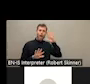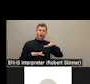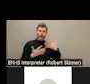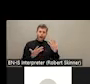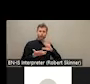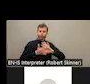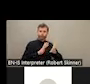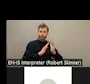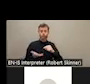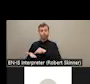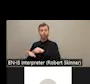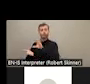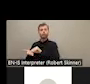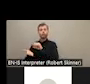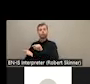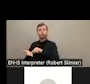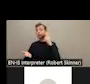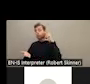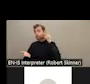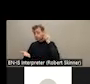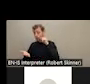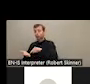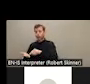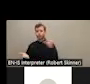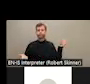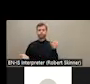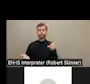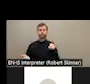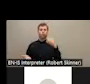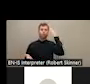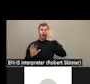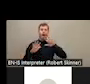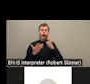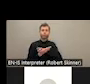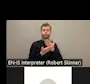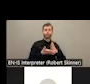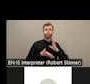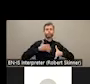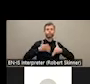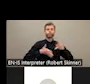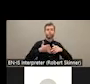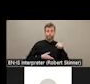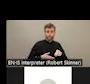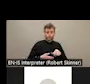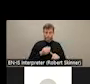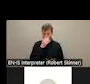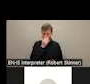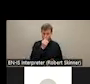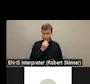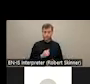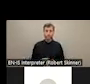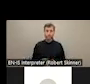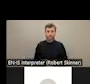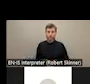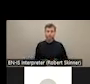translated these lessons into sign language, showing a teacher using sign language